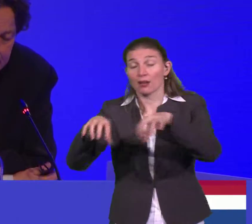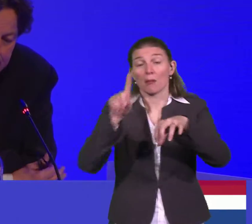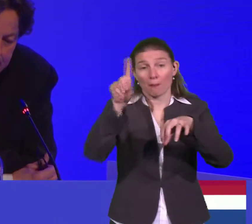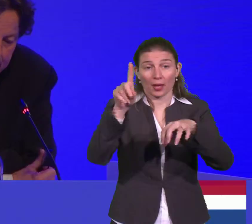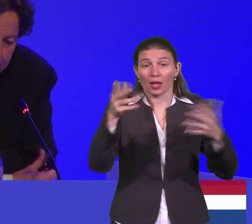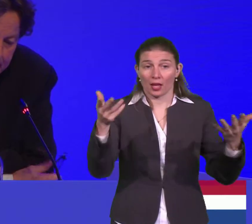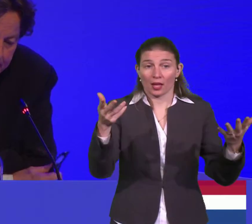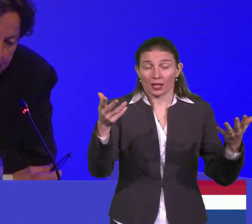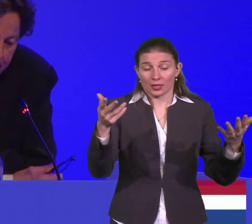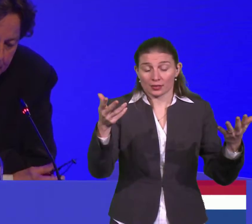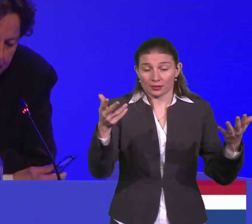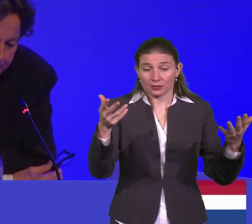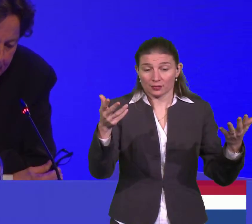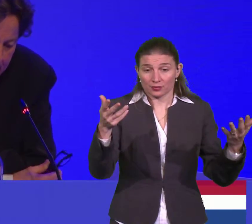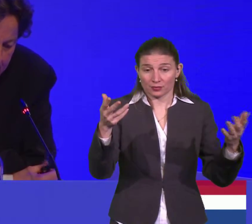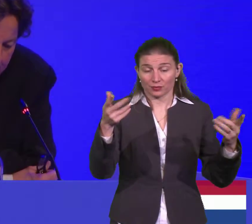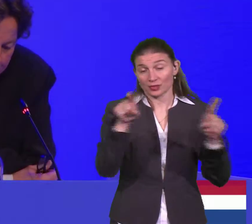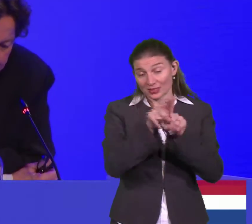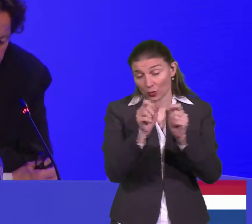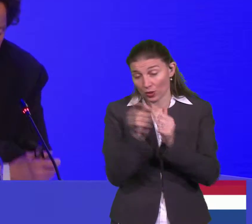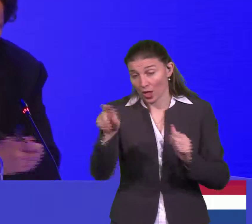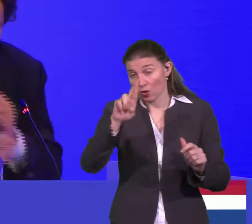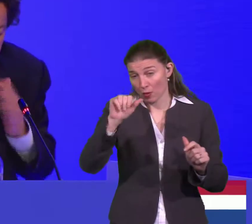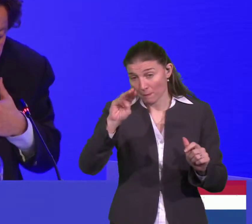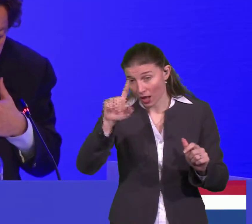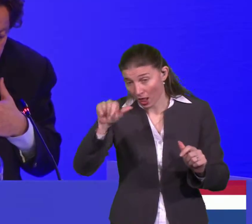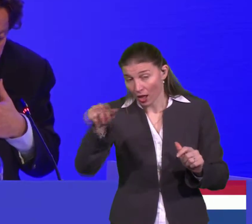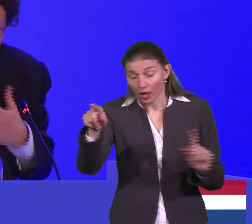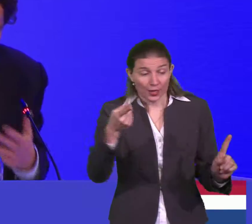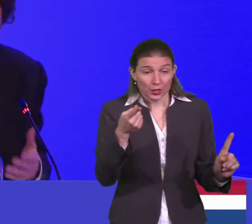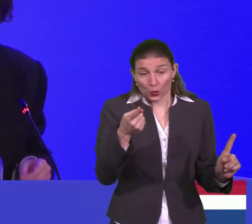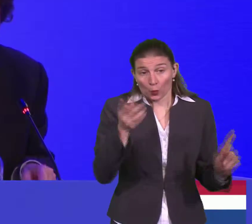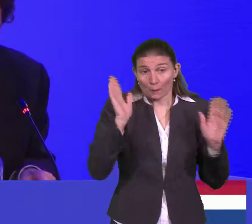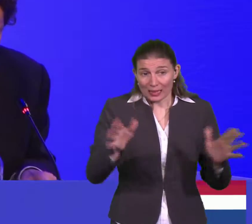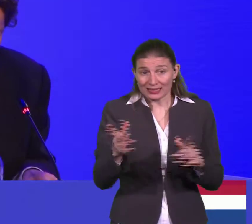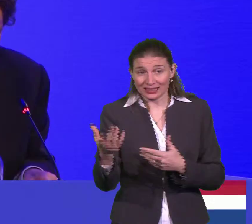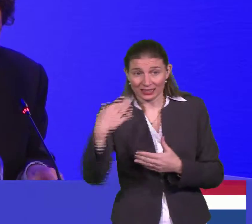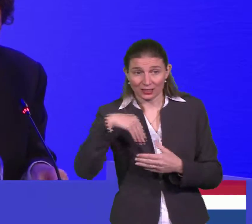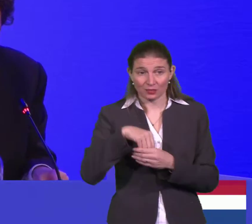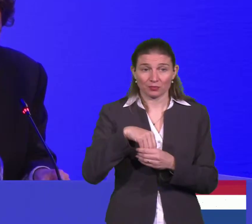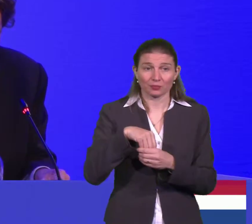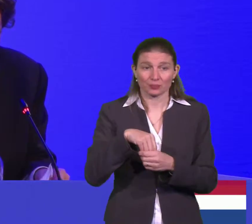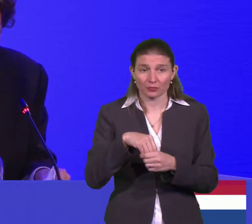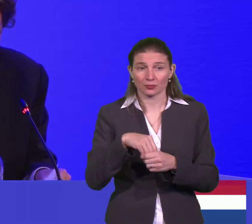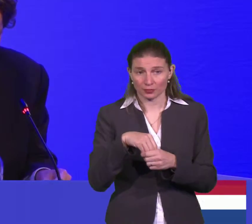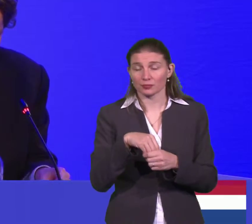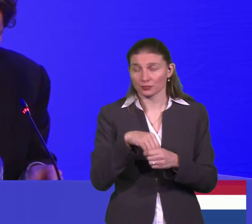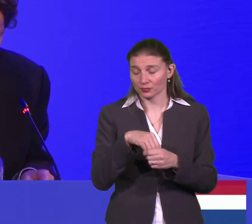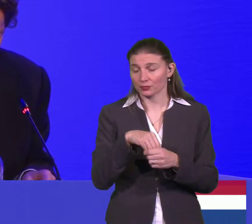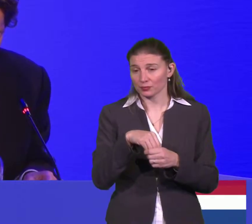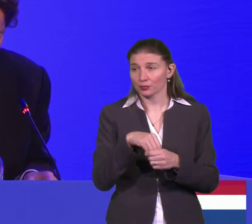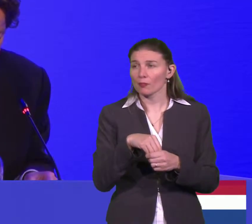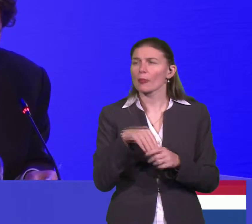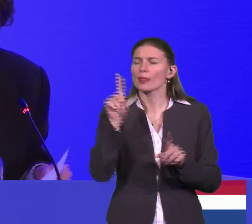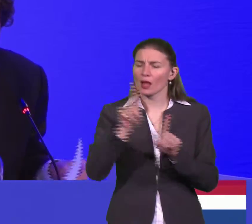and Ramallah. But let me assure you that at least from my point of view, and I know also from the High Representative